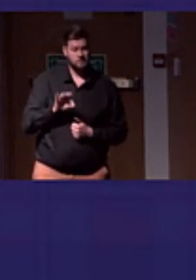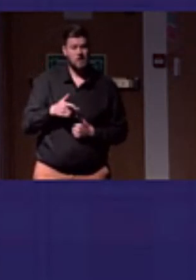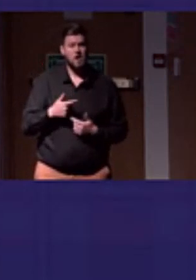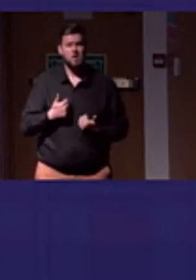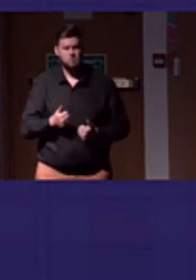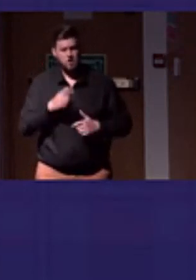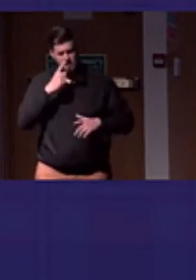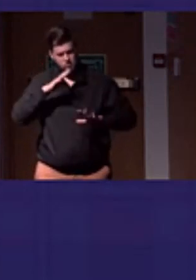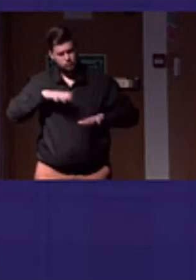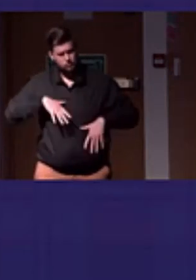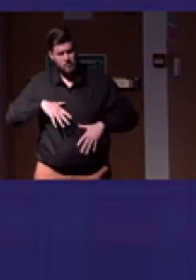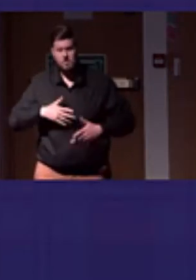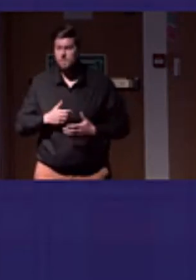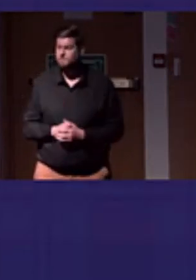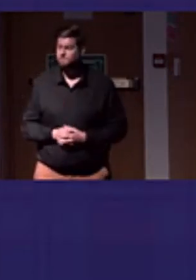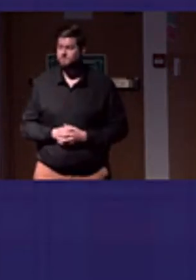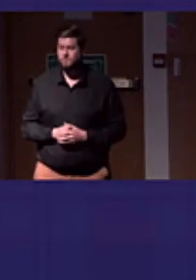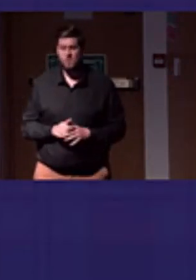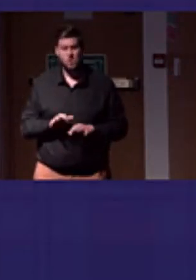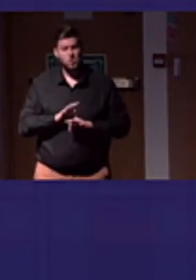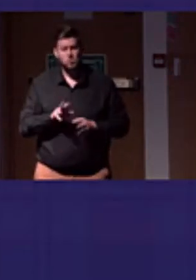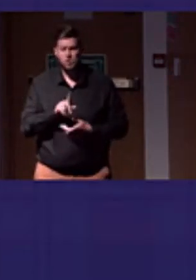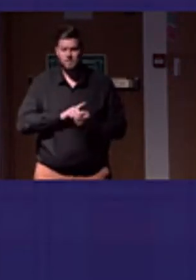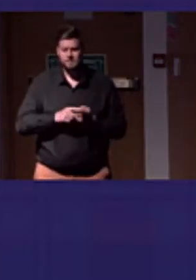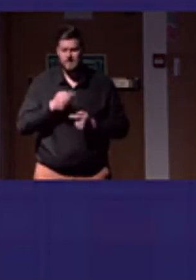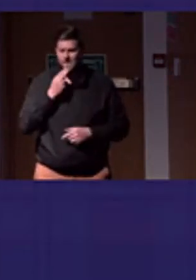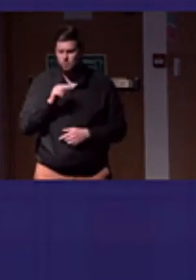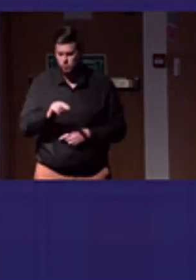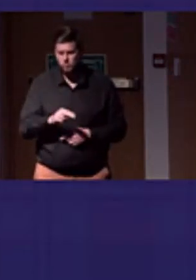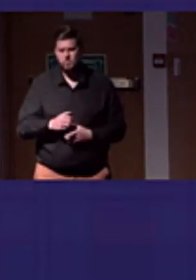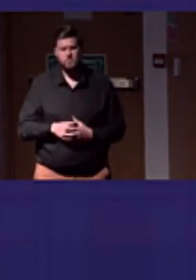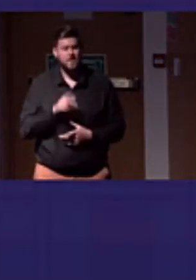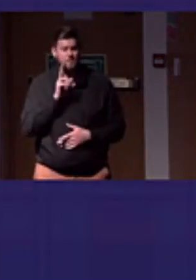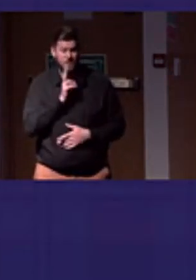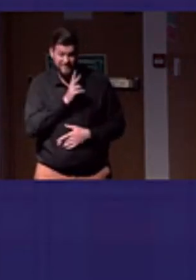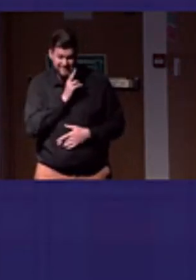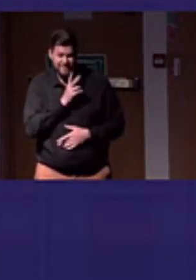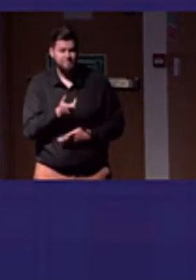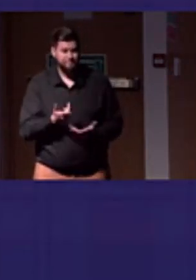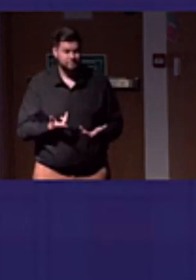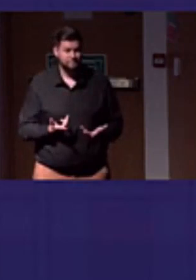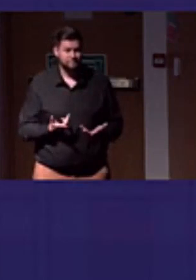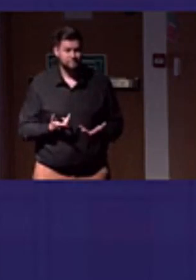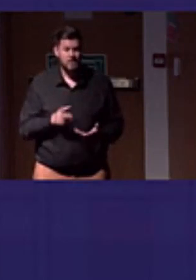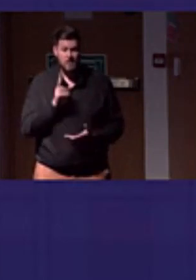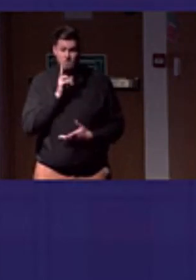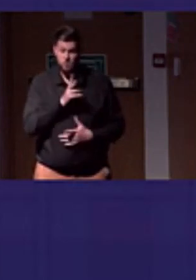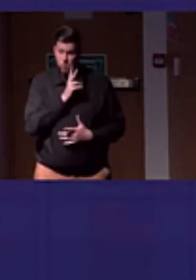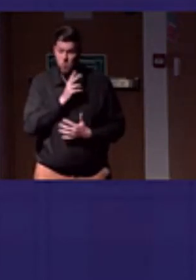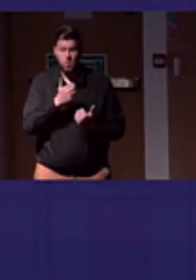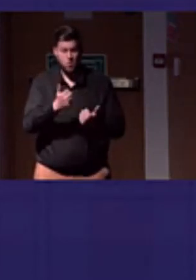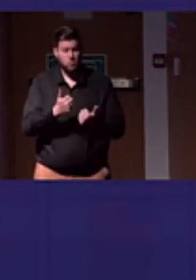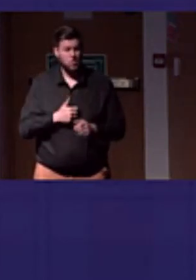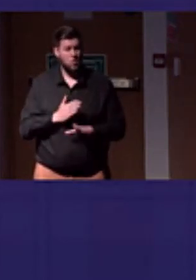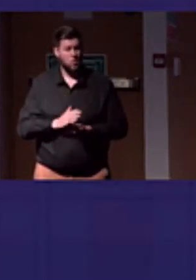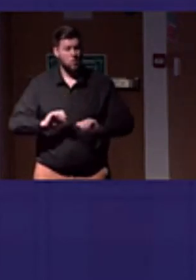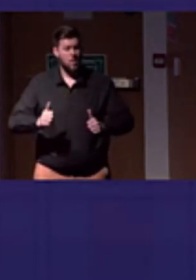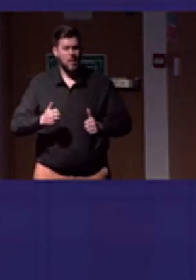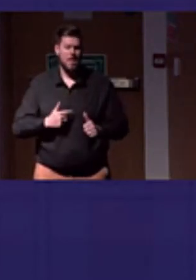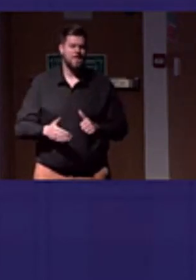Many people do that. That was the first experiment we did. And I will be honest with you, at first when I pitched these, they're